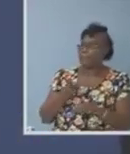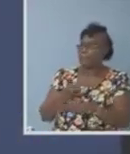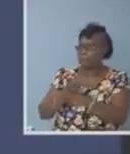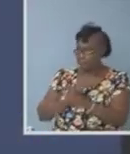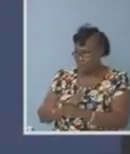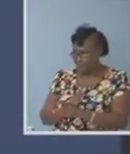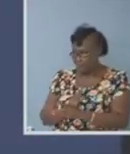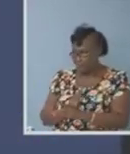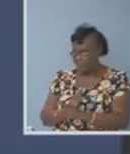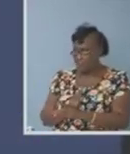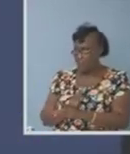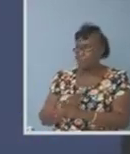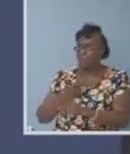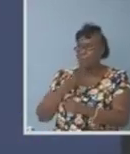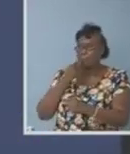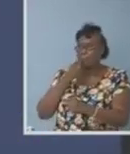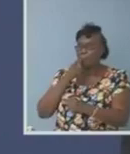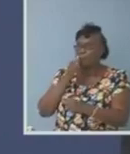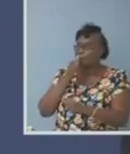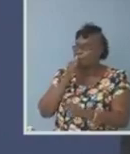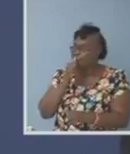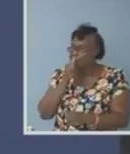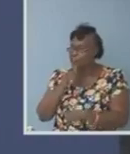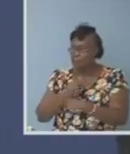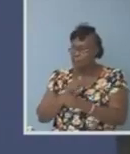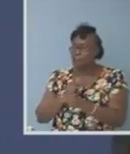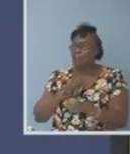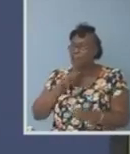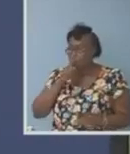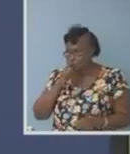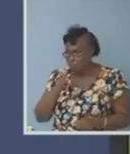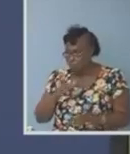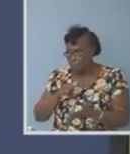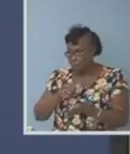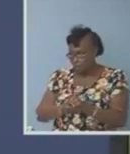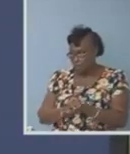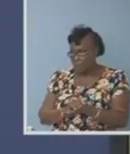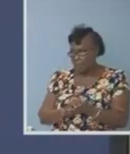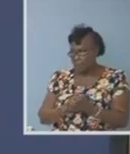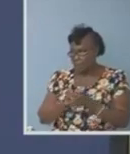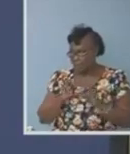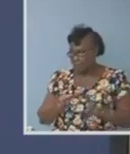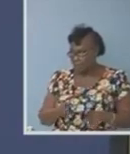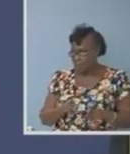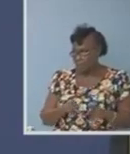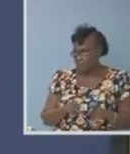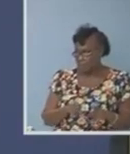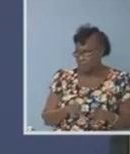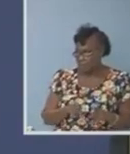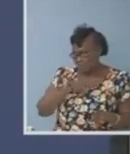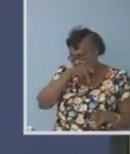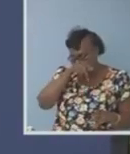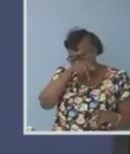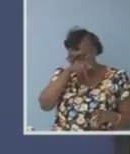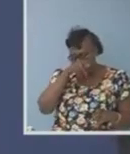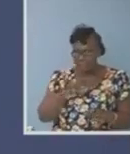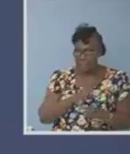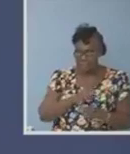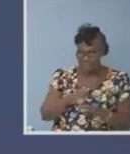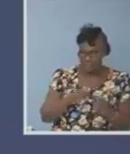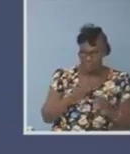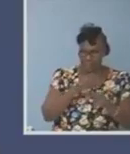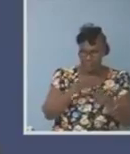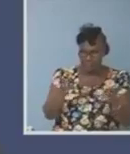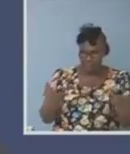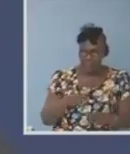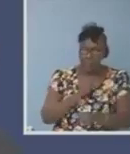those in confidence, but to give you the assurance that the quarantine, the system is in place and it's